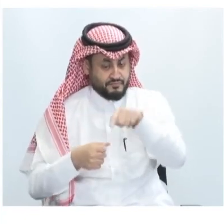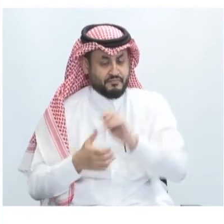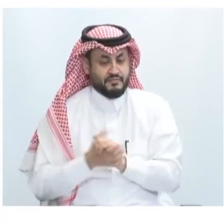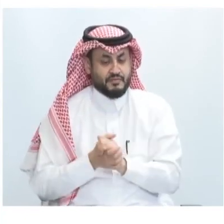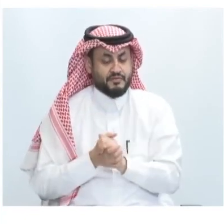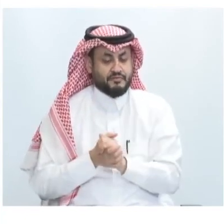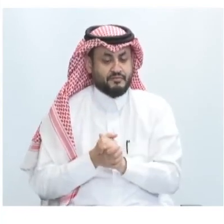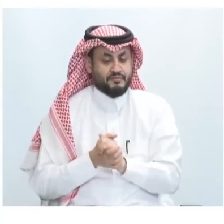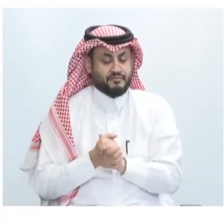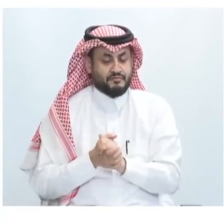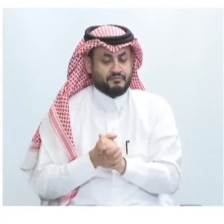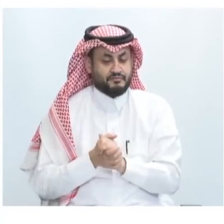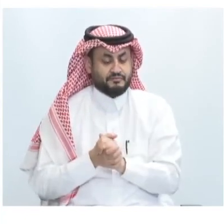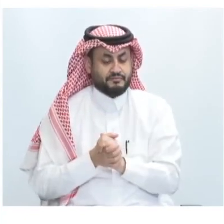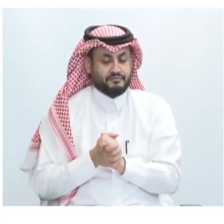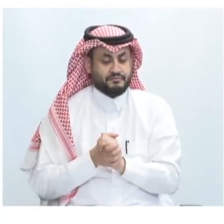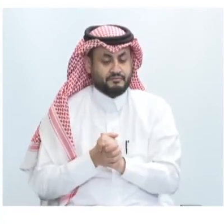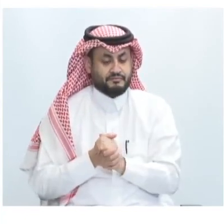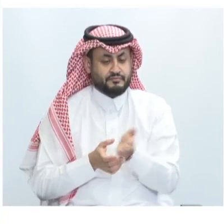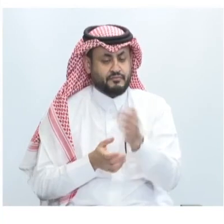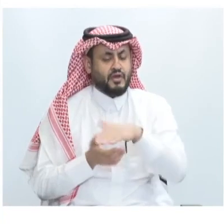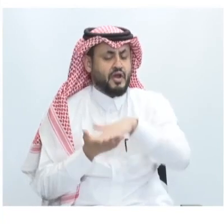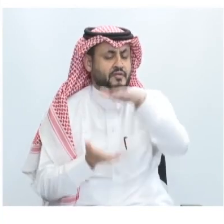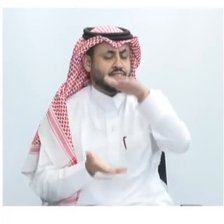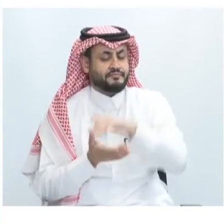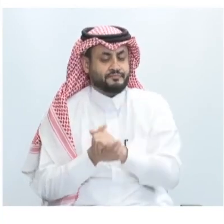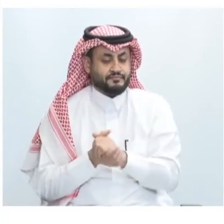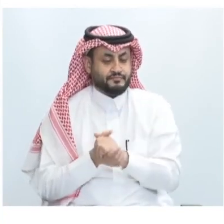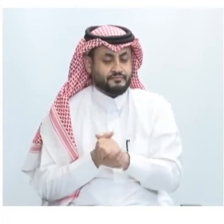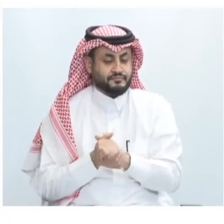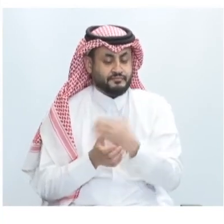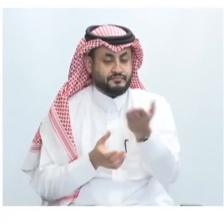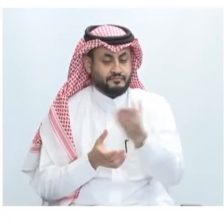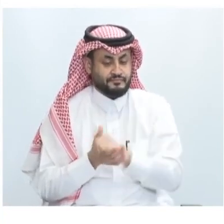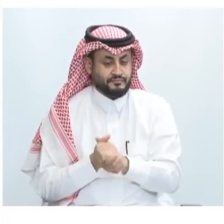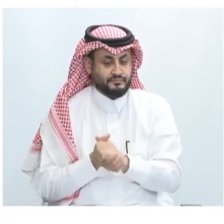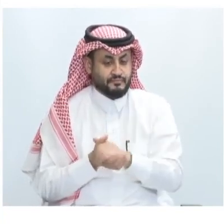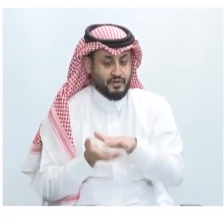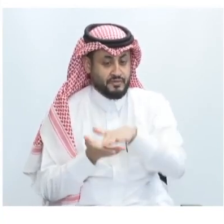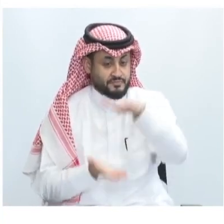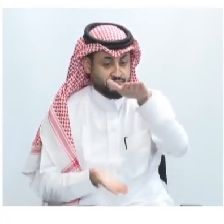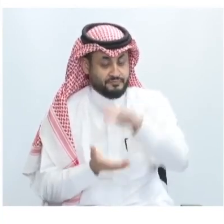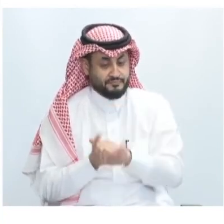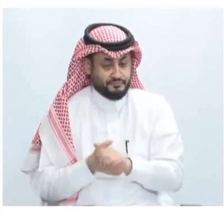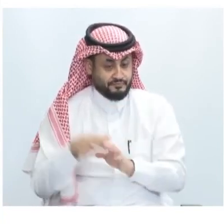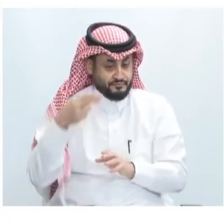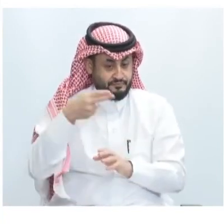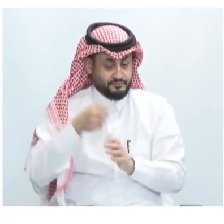So, this is the letter H in small form. What about capital? Yes, this is the capital